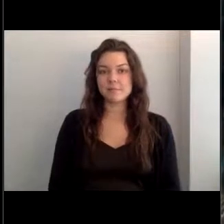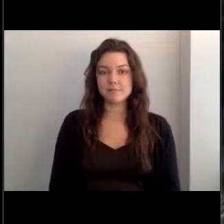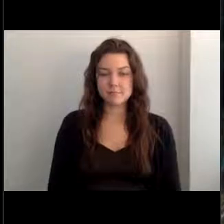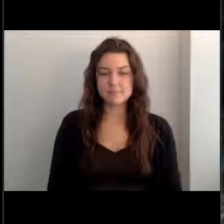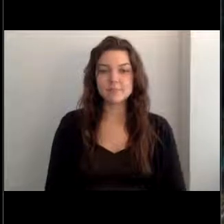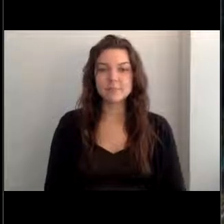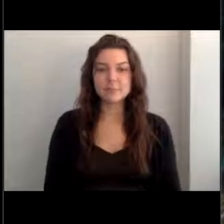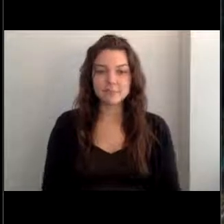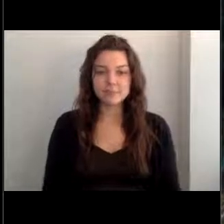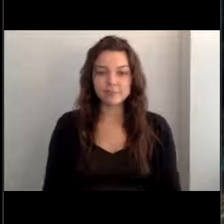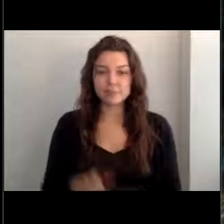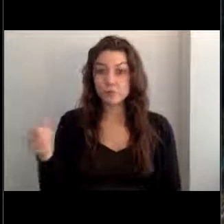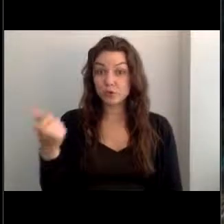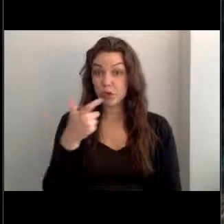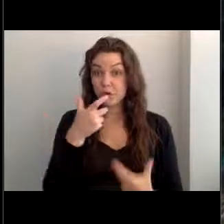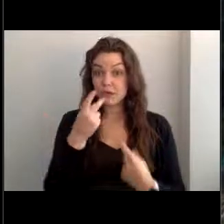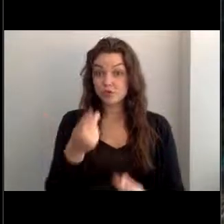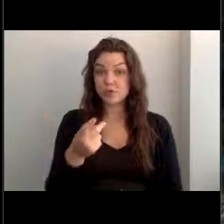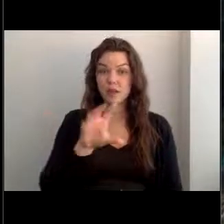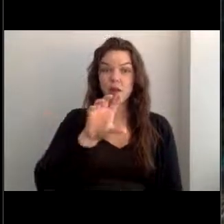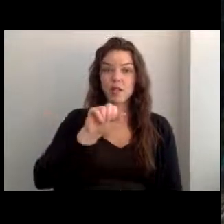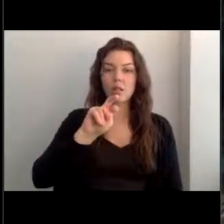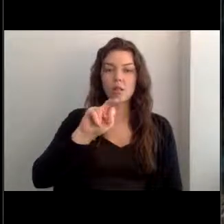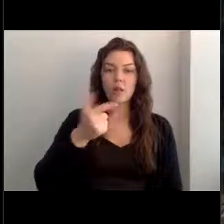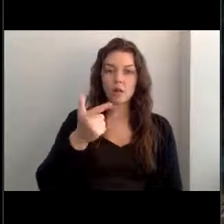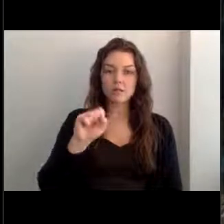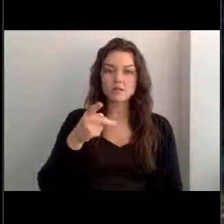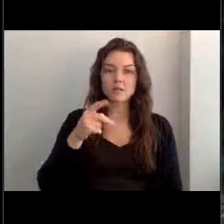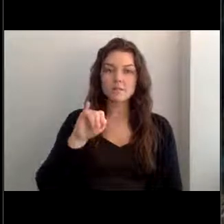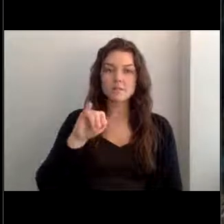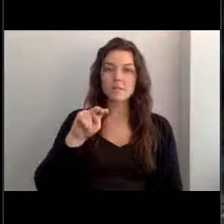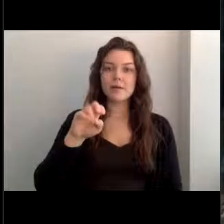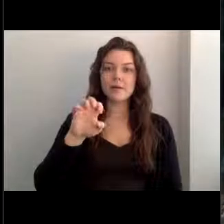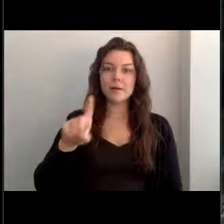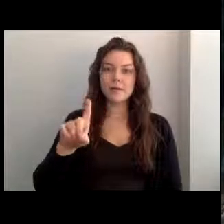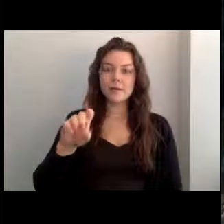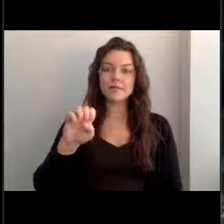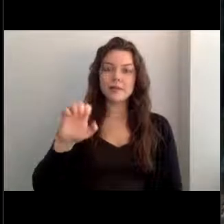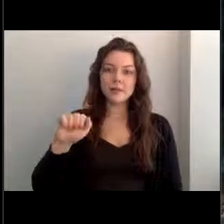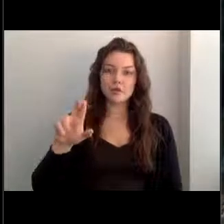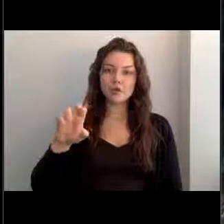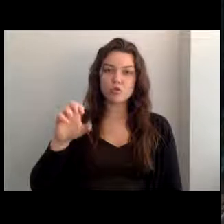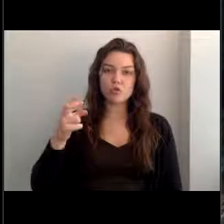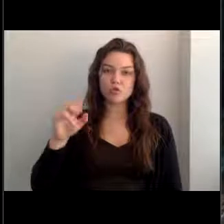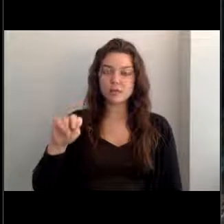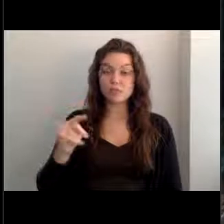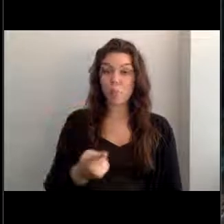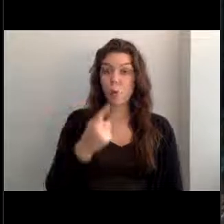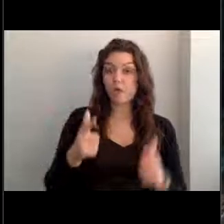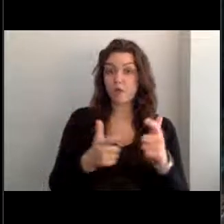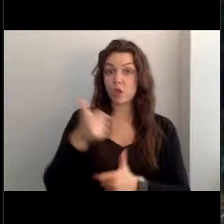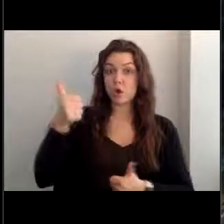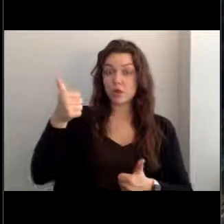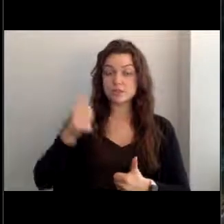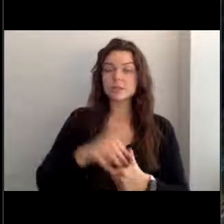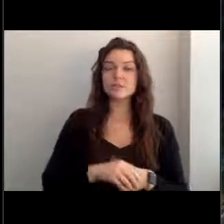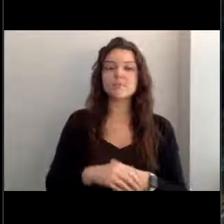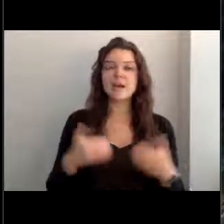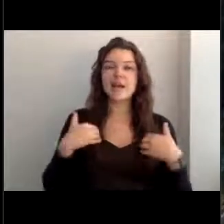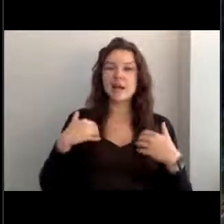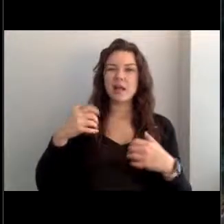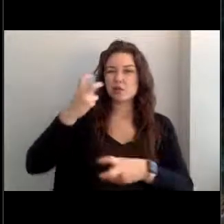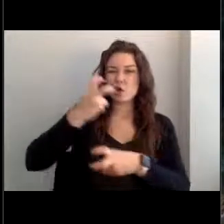Another interesting reef creature is the long-spined sea urchin. This is one of the largest invertebrates out on the reef, and it has a hard shell